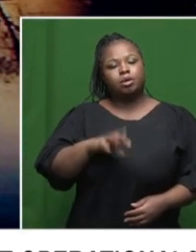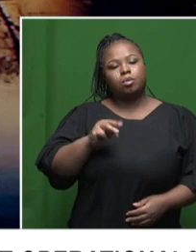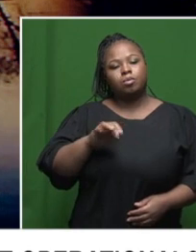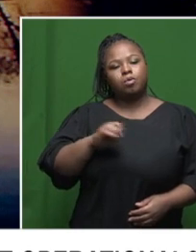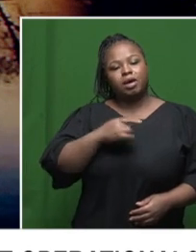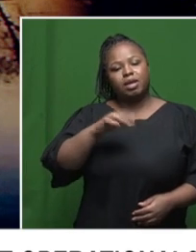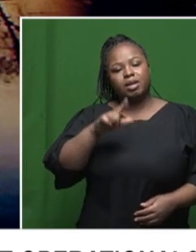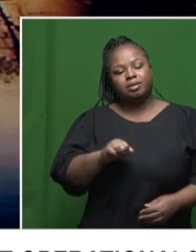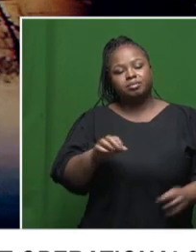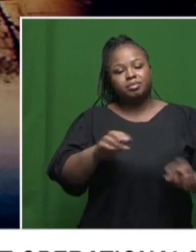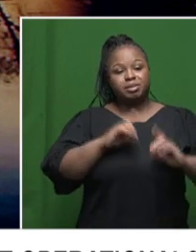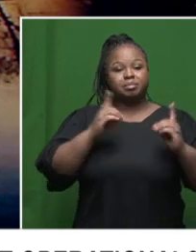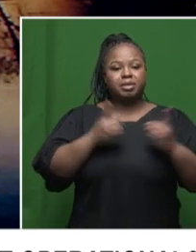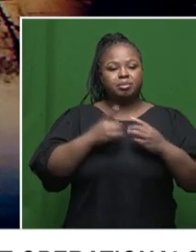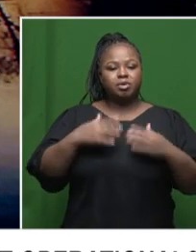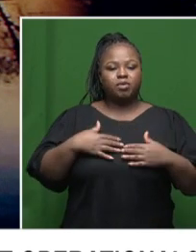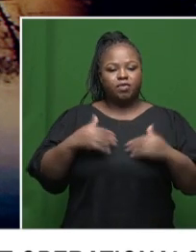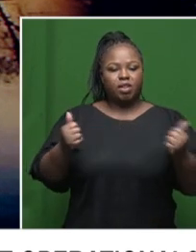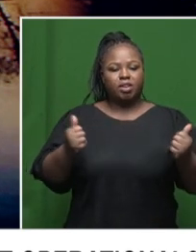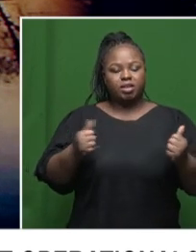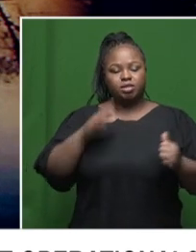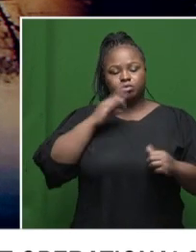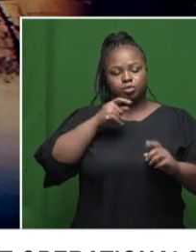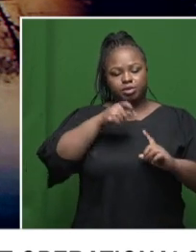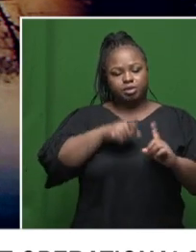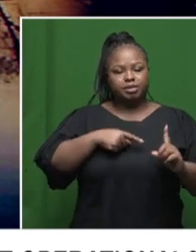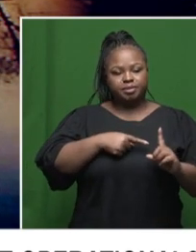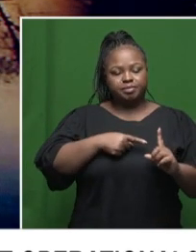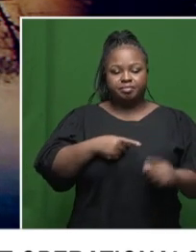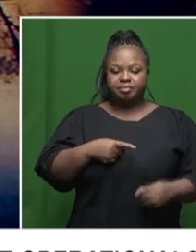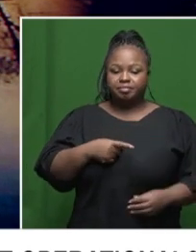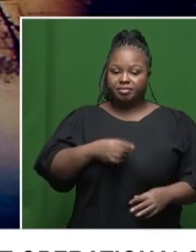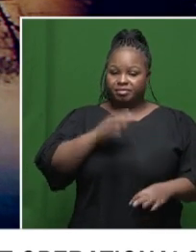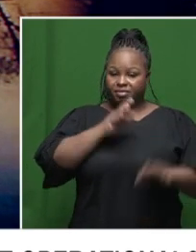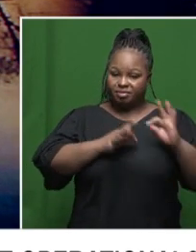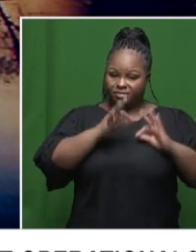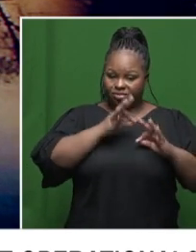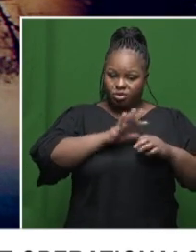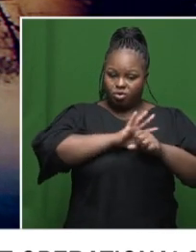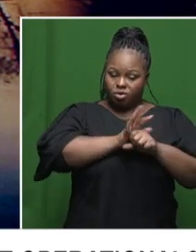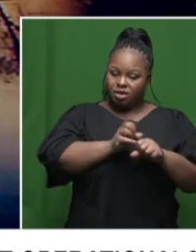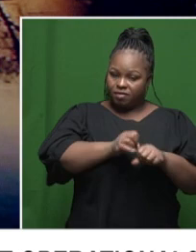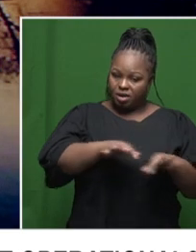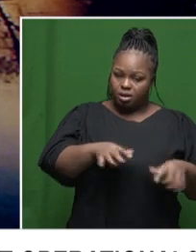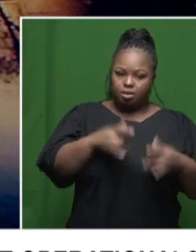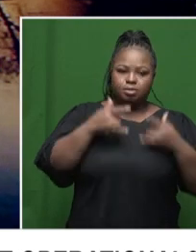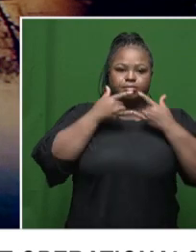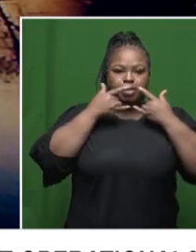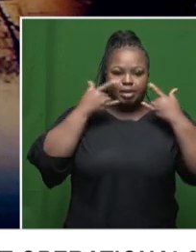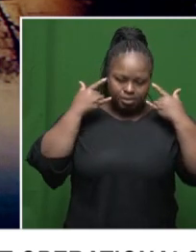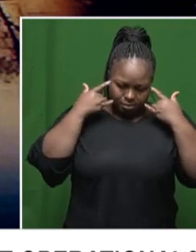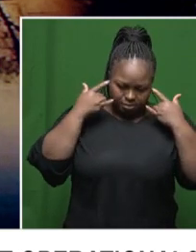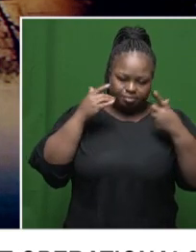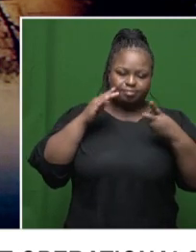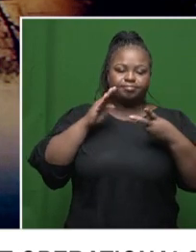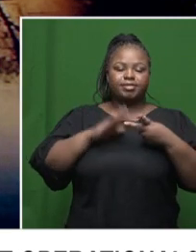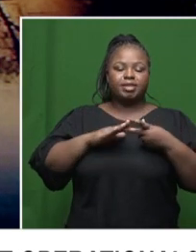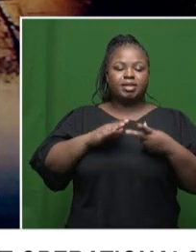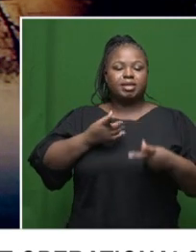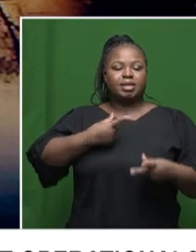is from the National Department of Health, talking to us firstly about the COVID numbers, about the mask mandates, and then, of course, about